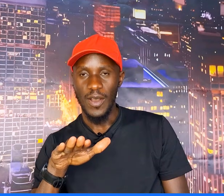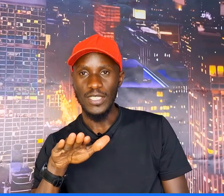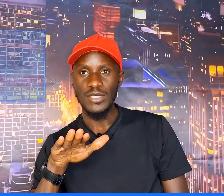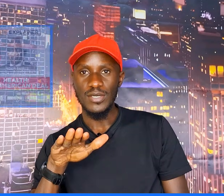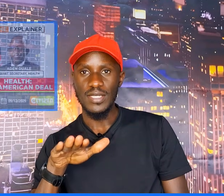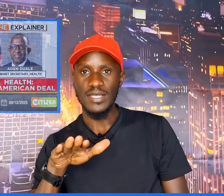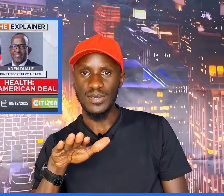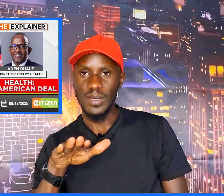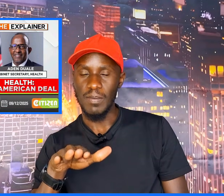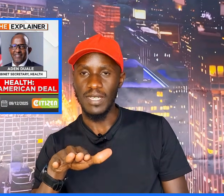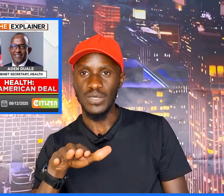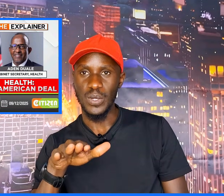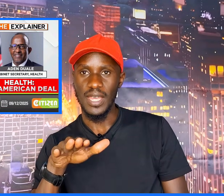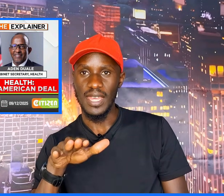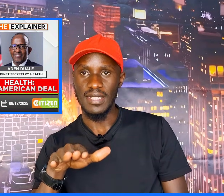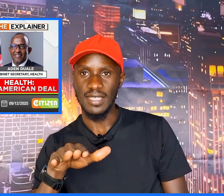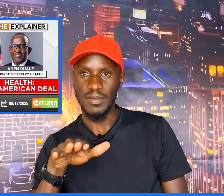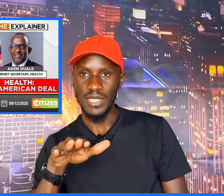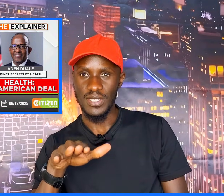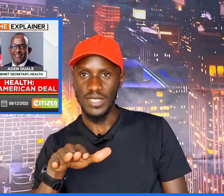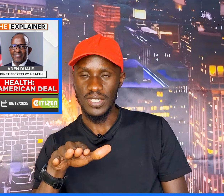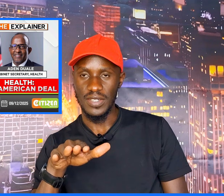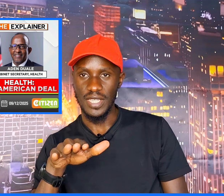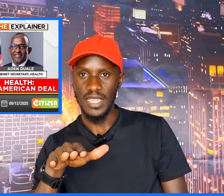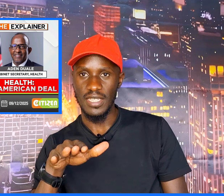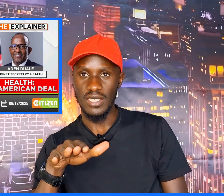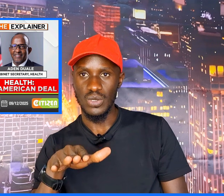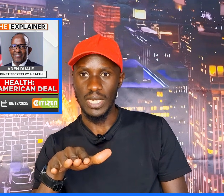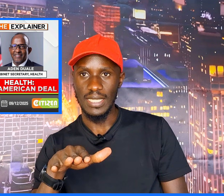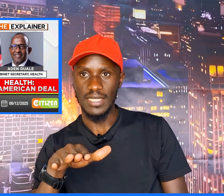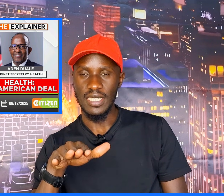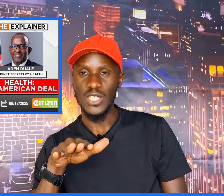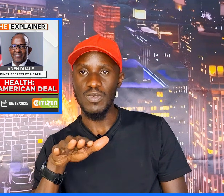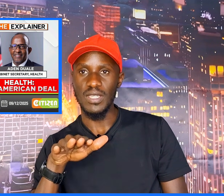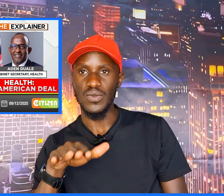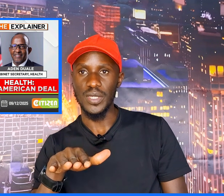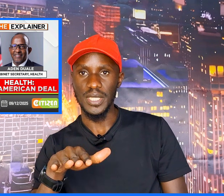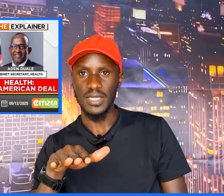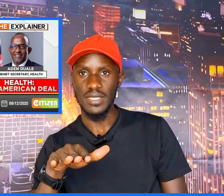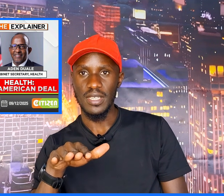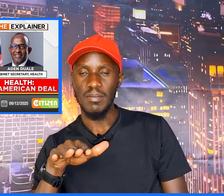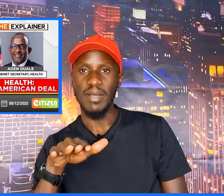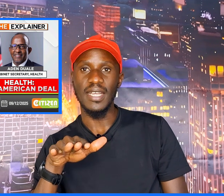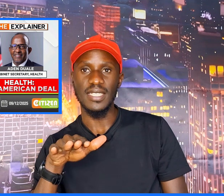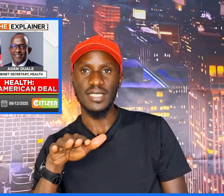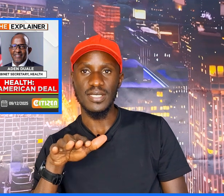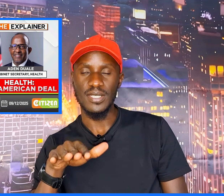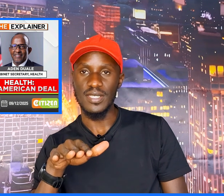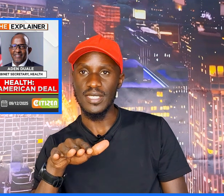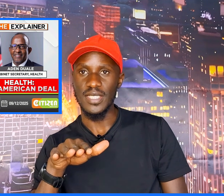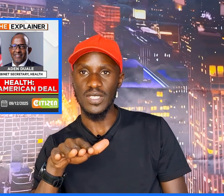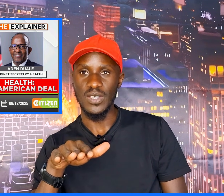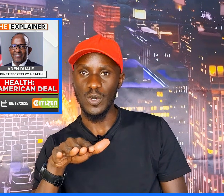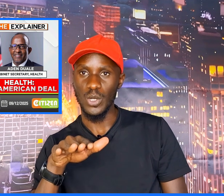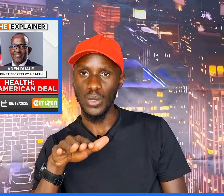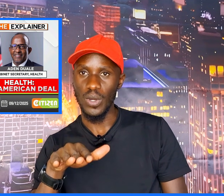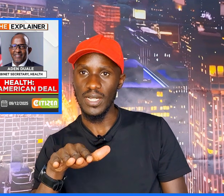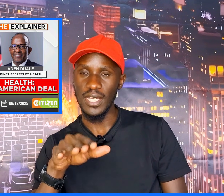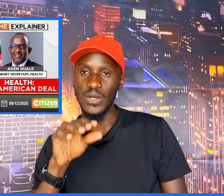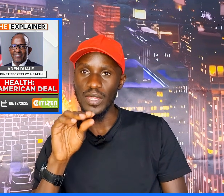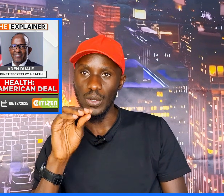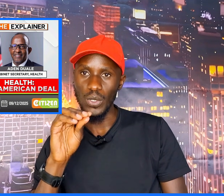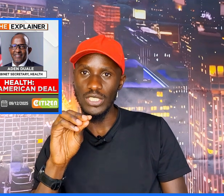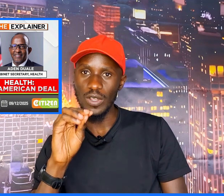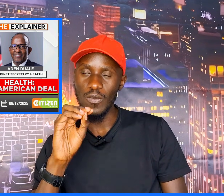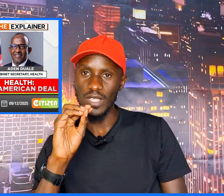Now, I want you to listen to the part where Health Cabinet Secretary Aden Duale is being grilled by Citizen TV's YVONNE